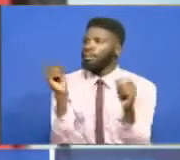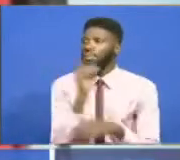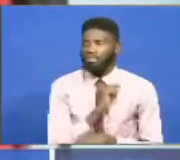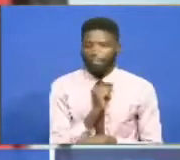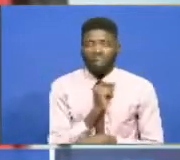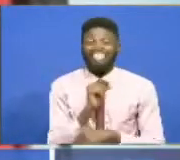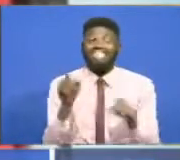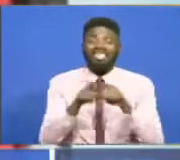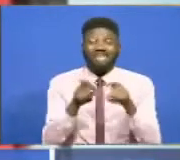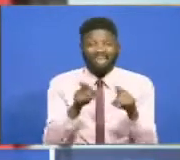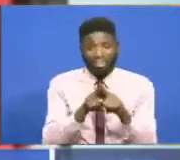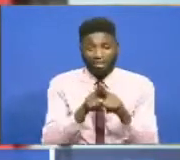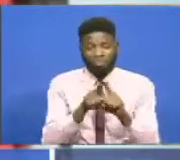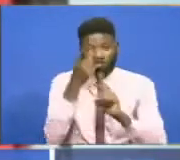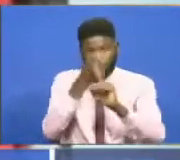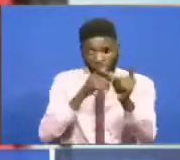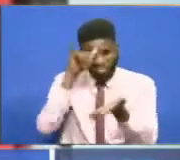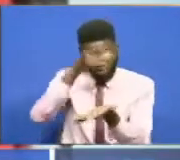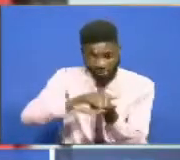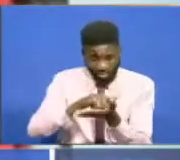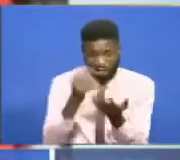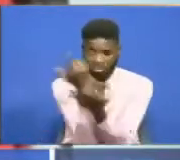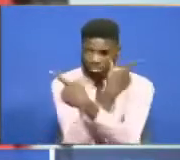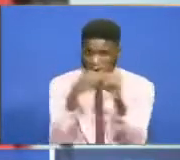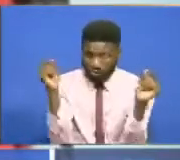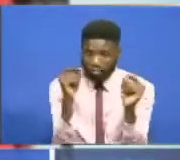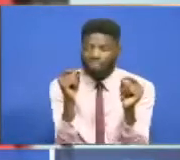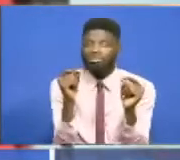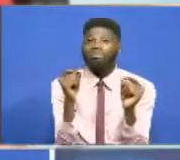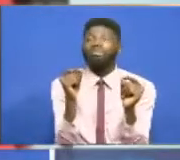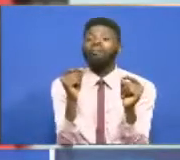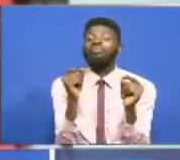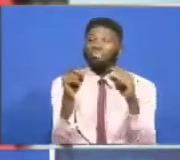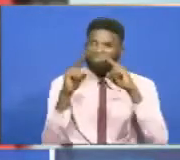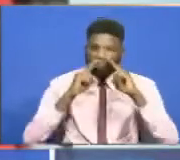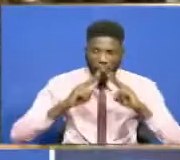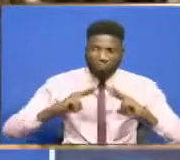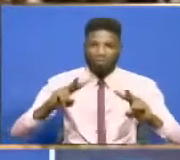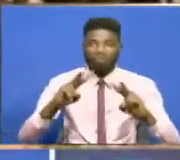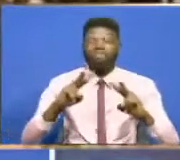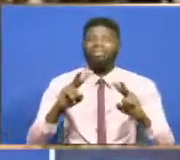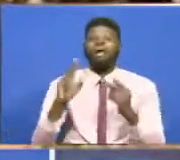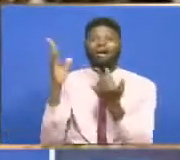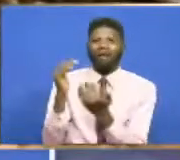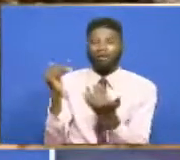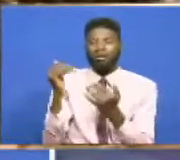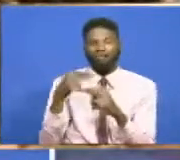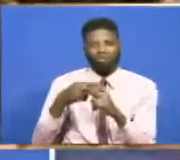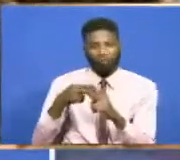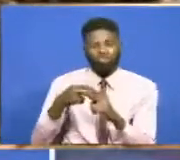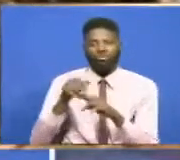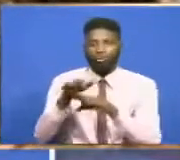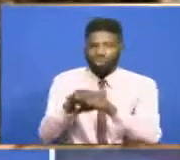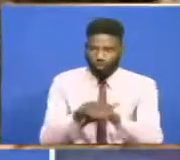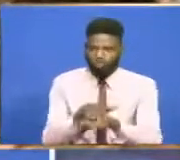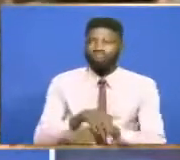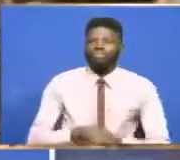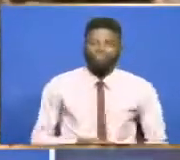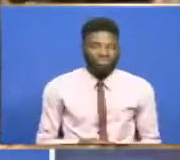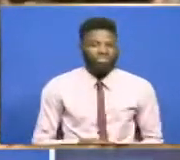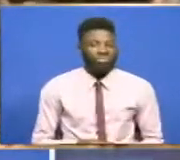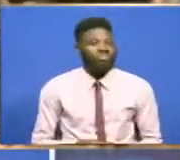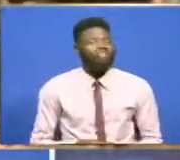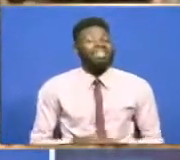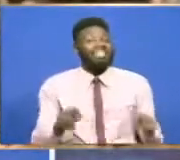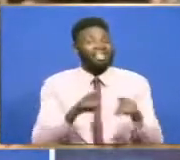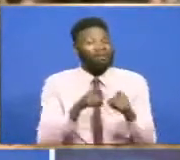And because of that destabilization, normalcy is slowly returning. His assurance coming even as a section of leaders